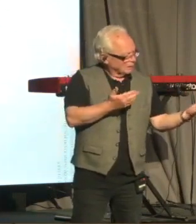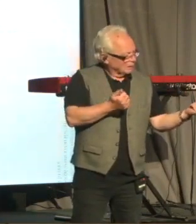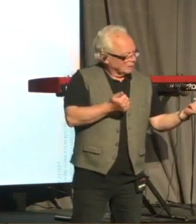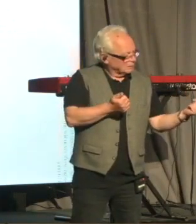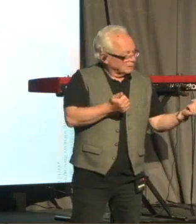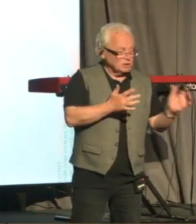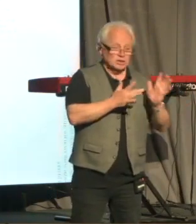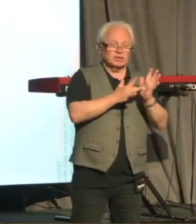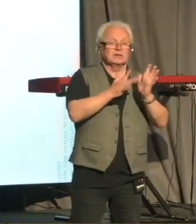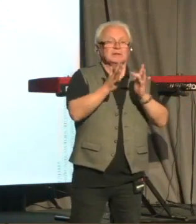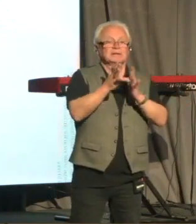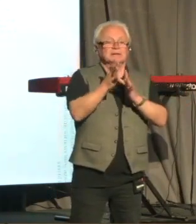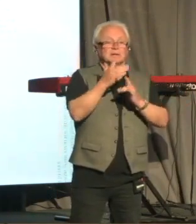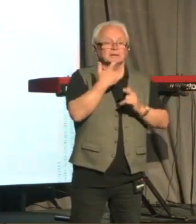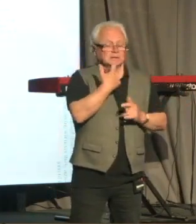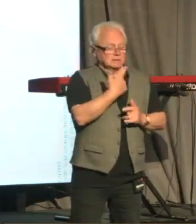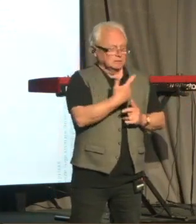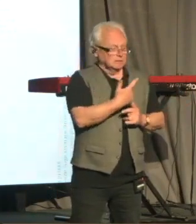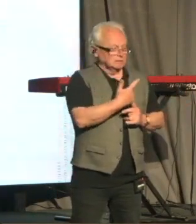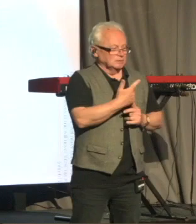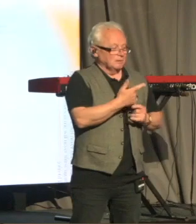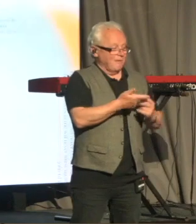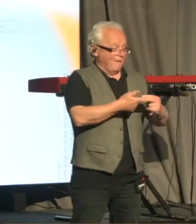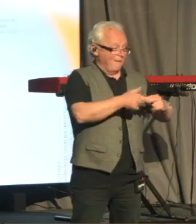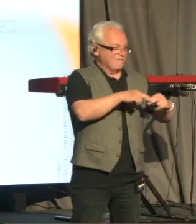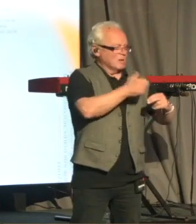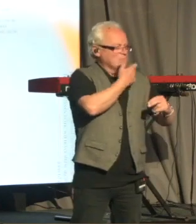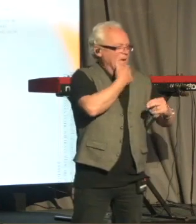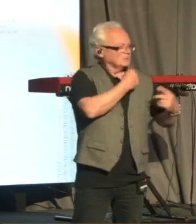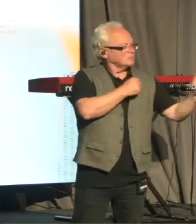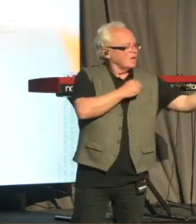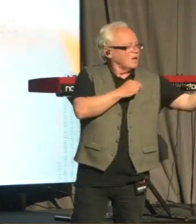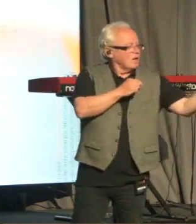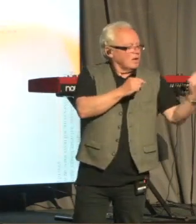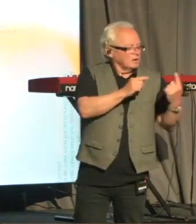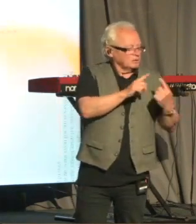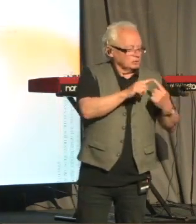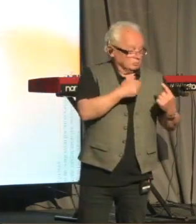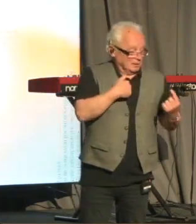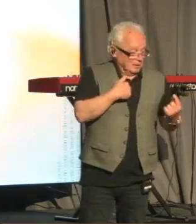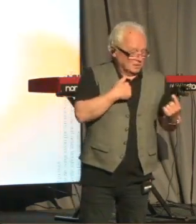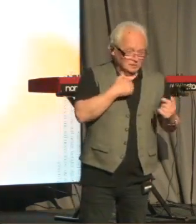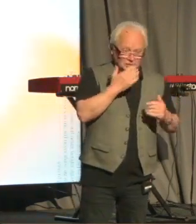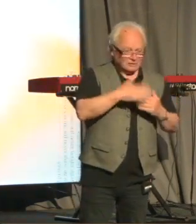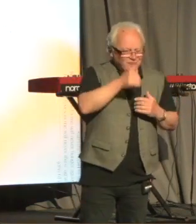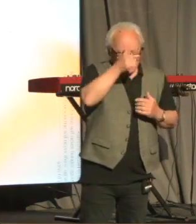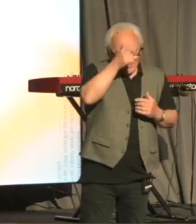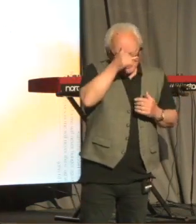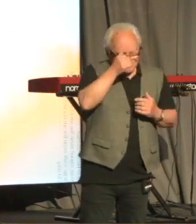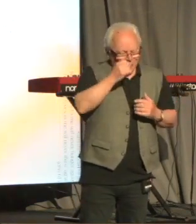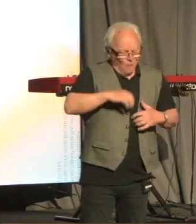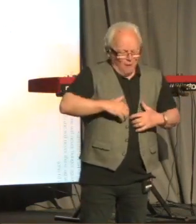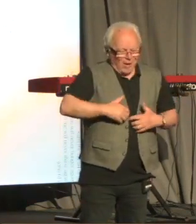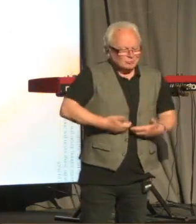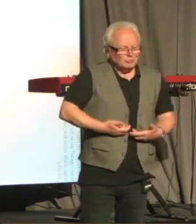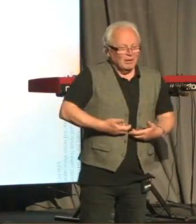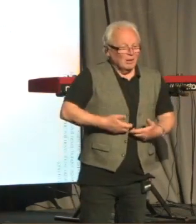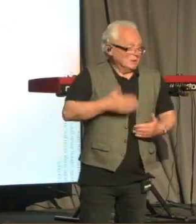He says, he who comes to me will never know hunger, will never leave hungry.